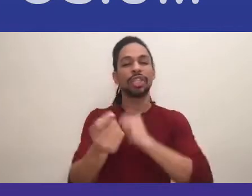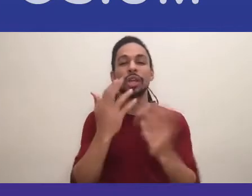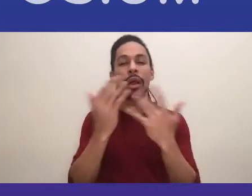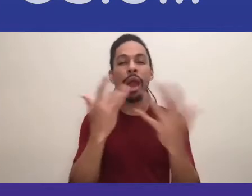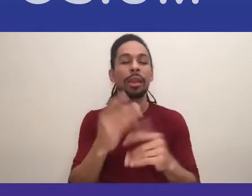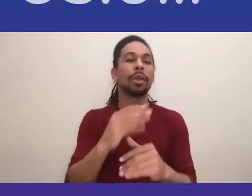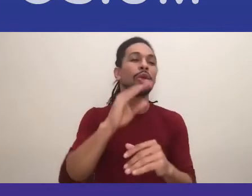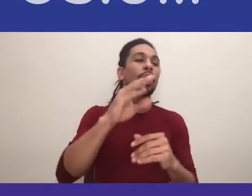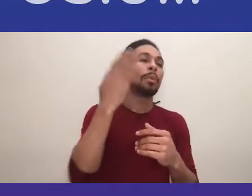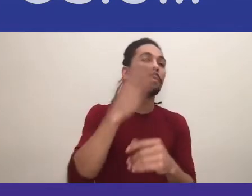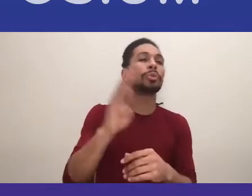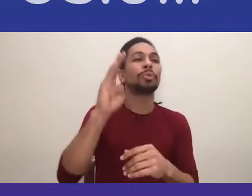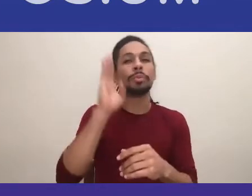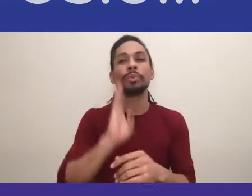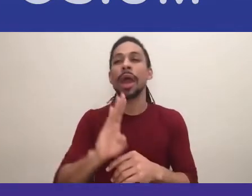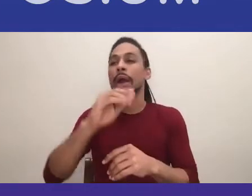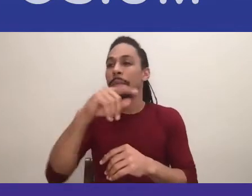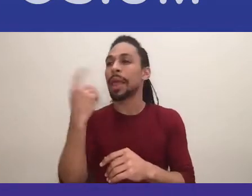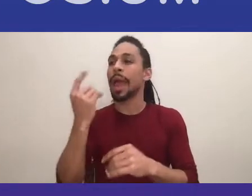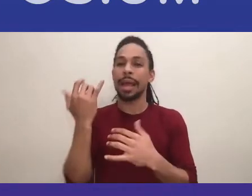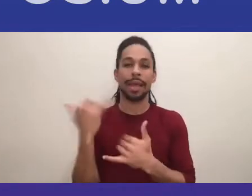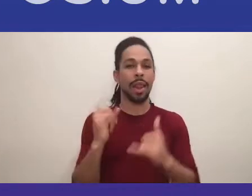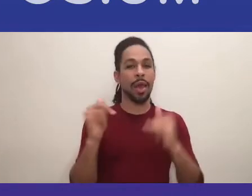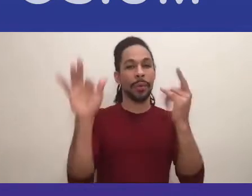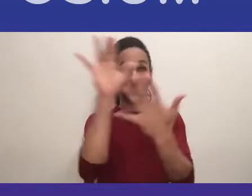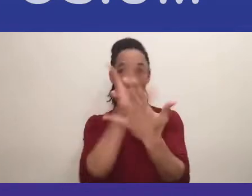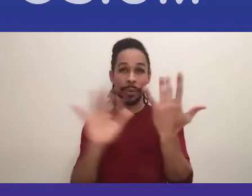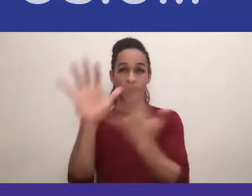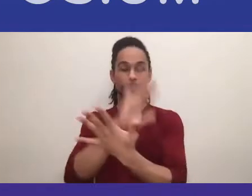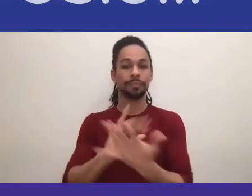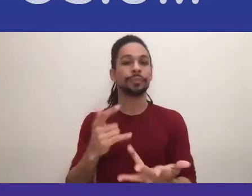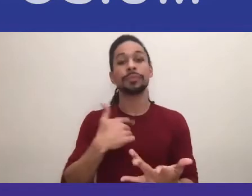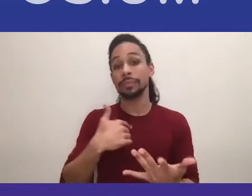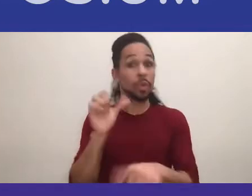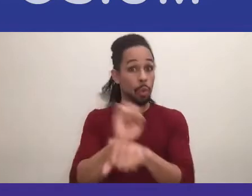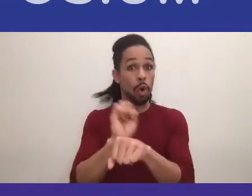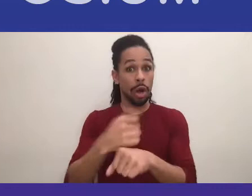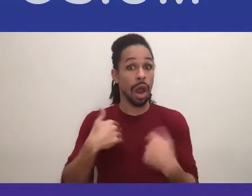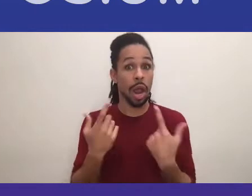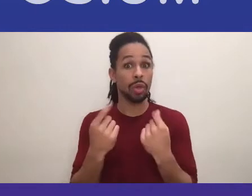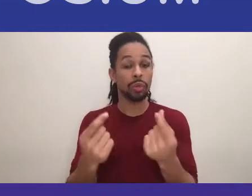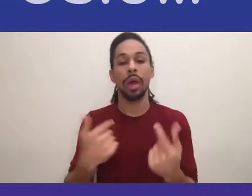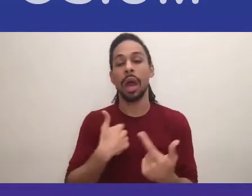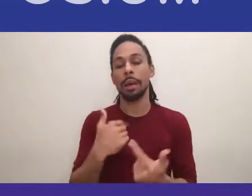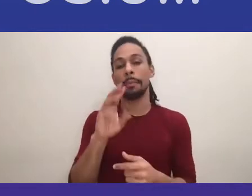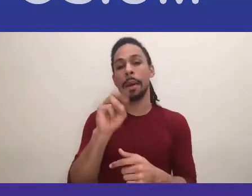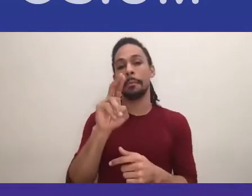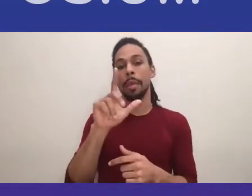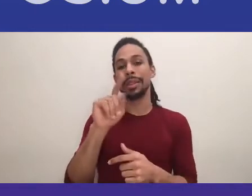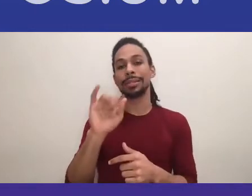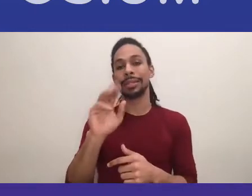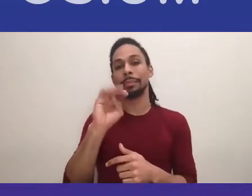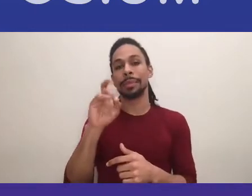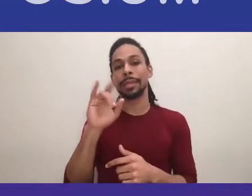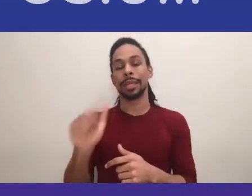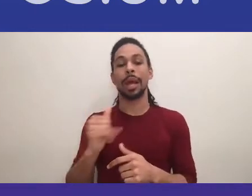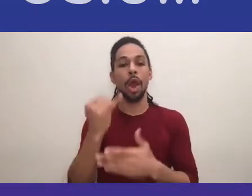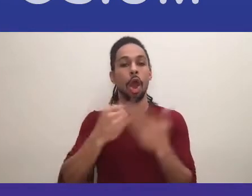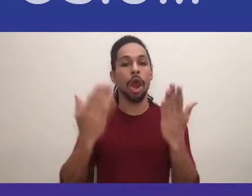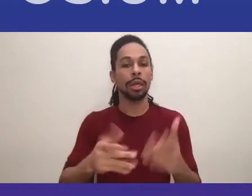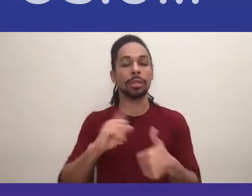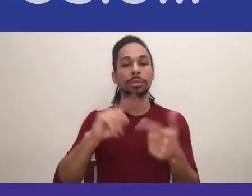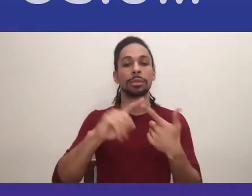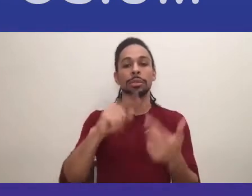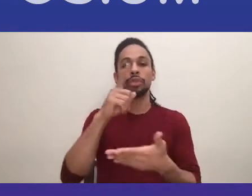black, into yellow. And in terms of the work I do in the world, I'm a multimedia artist, critic, organizer,